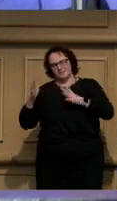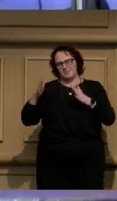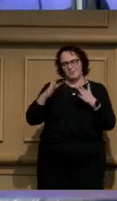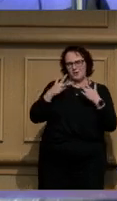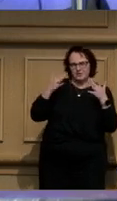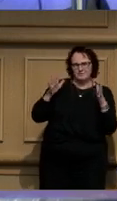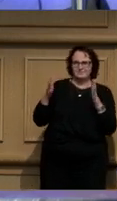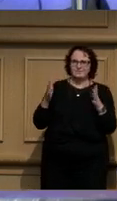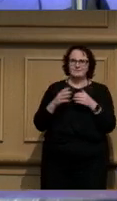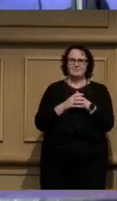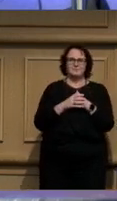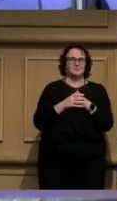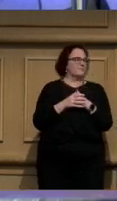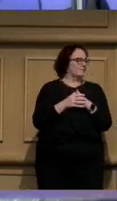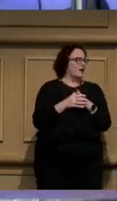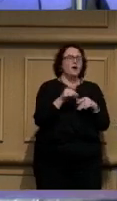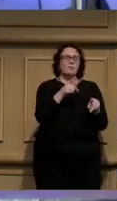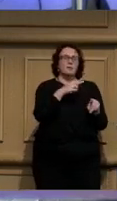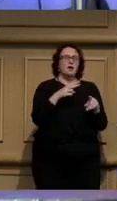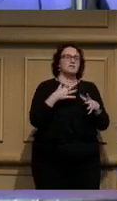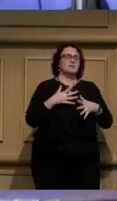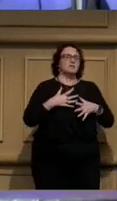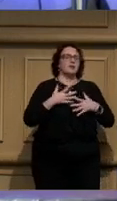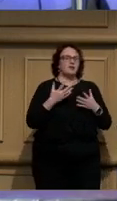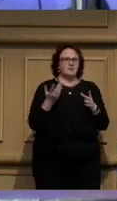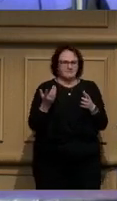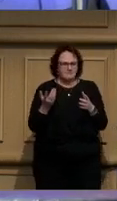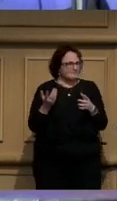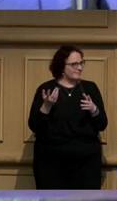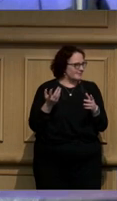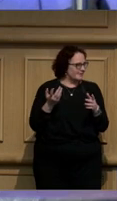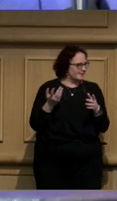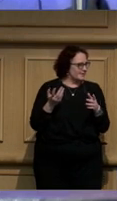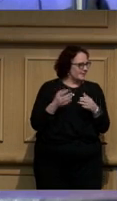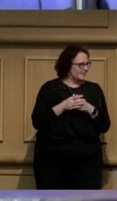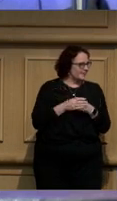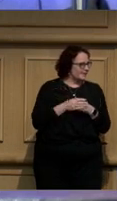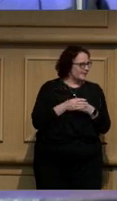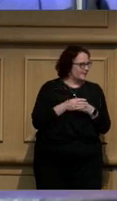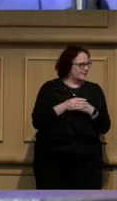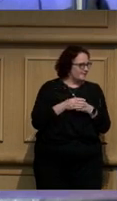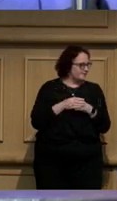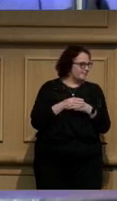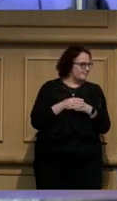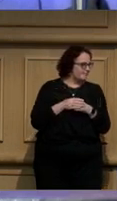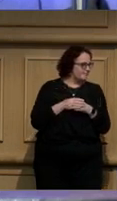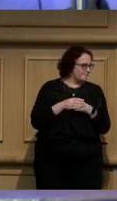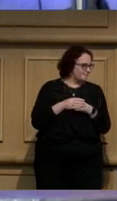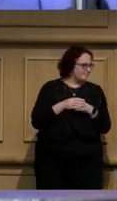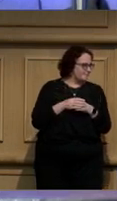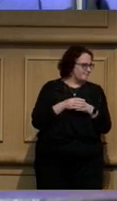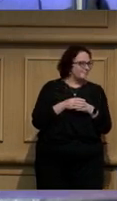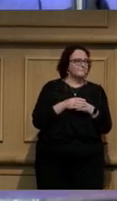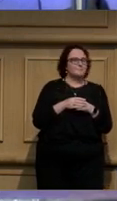No, I'm not a despairing person. Yeah. And actually, I first met Dave and Nana McCarrick at a